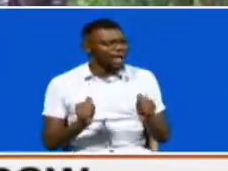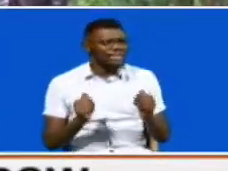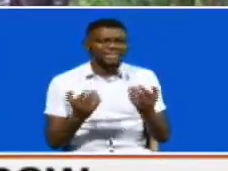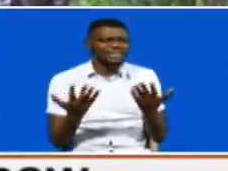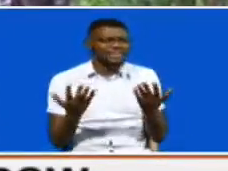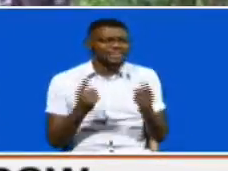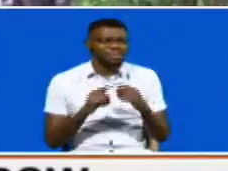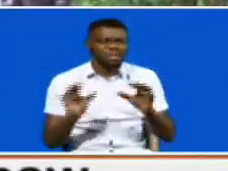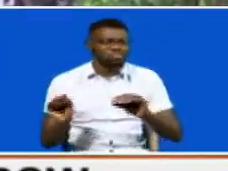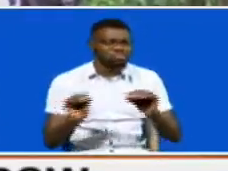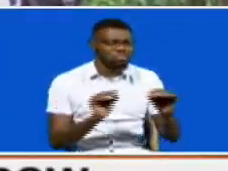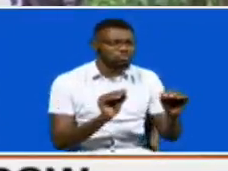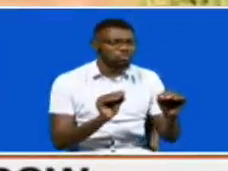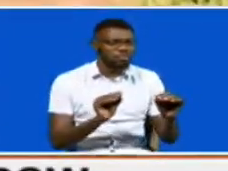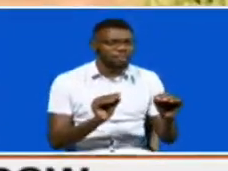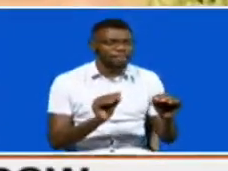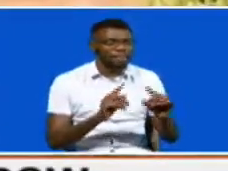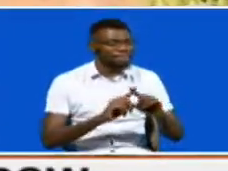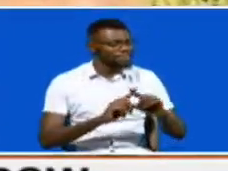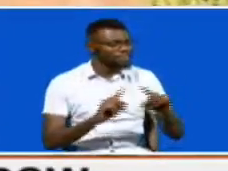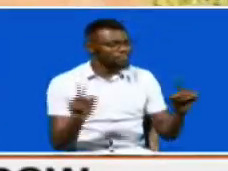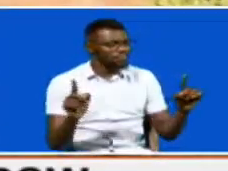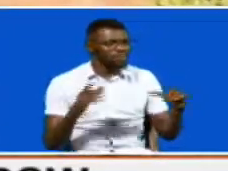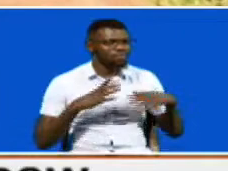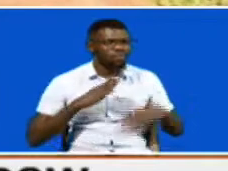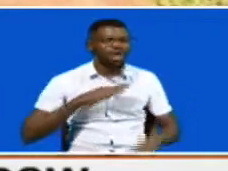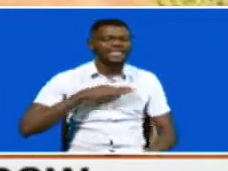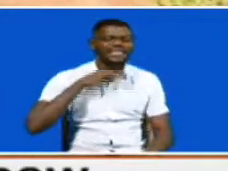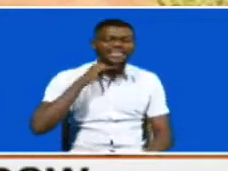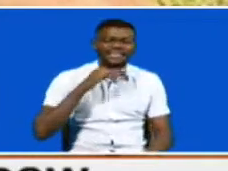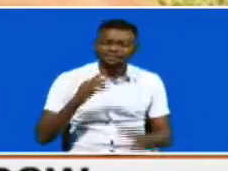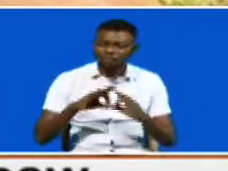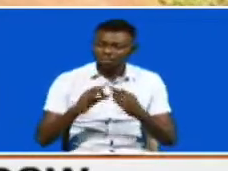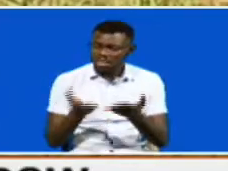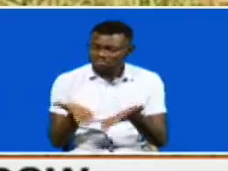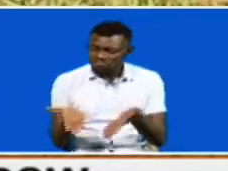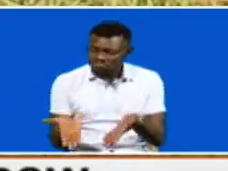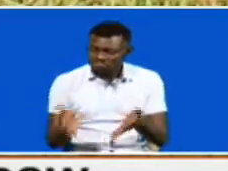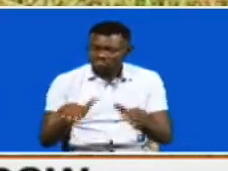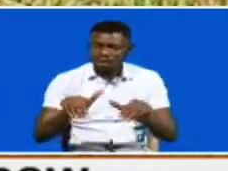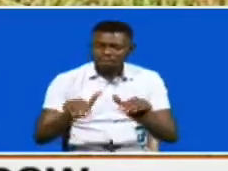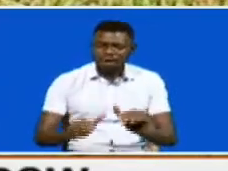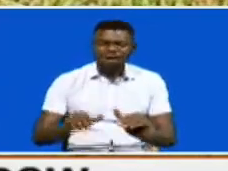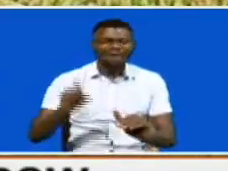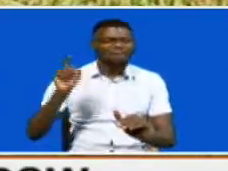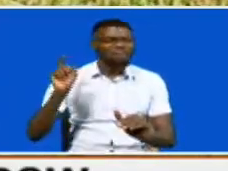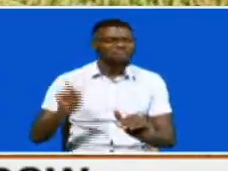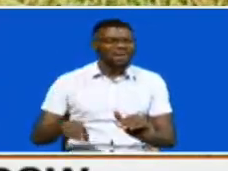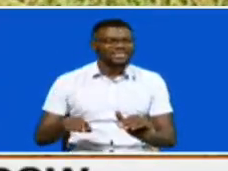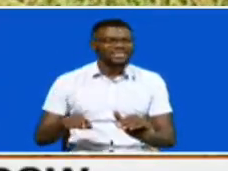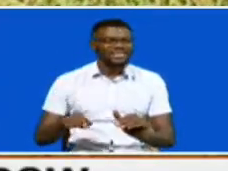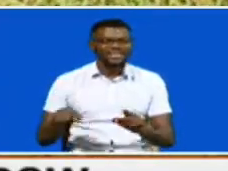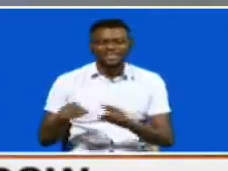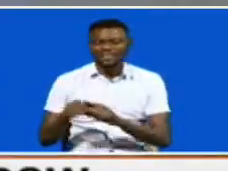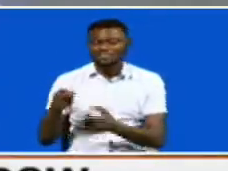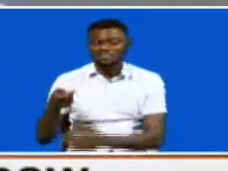to. However, the graves that forever hold their loved ones, he says, must also be compensated.